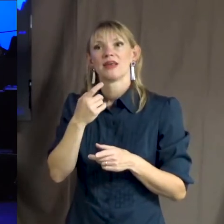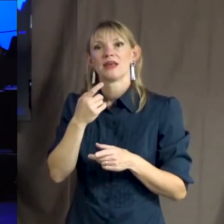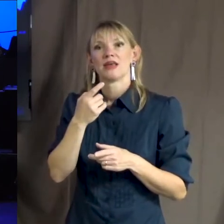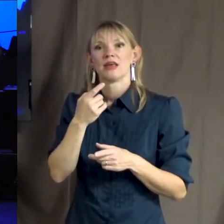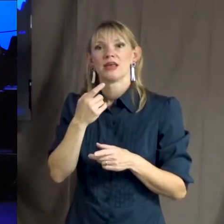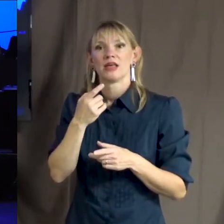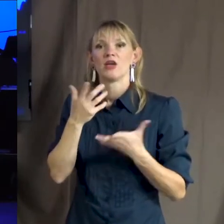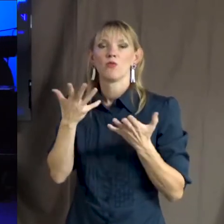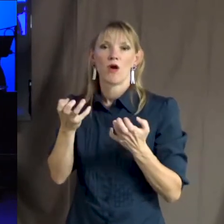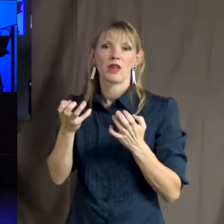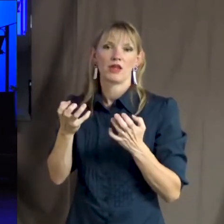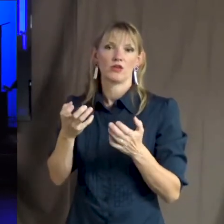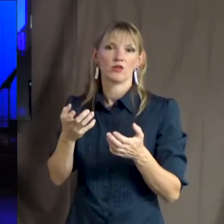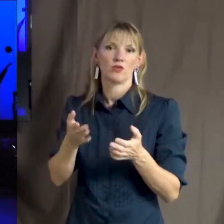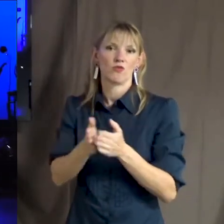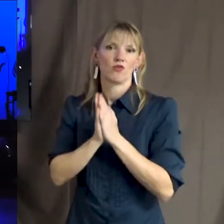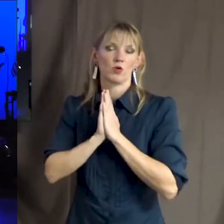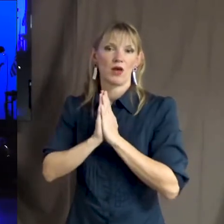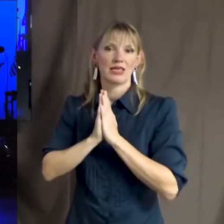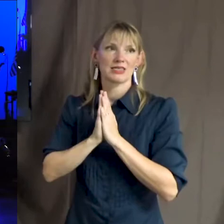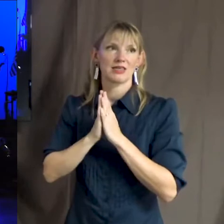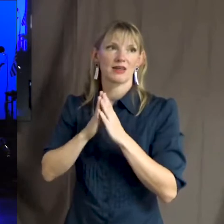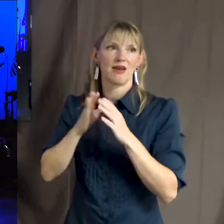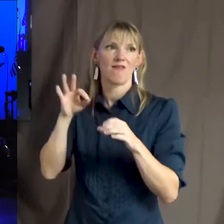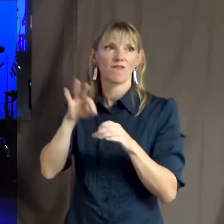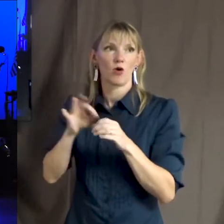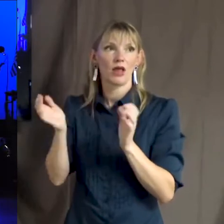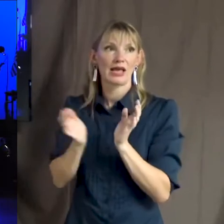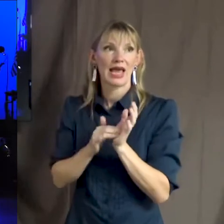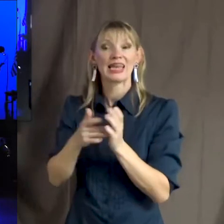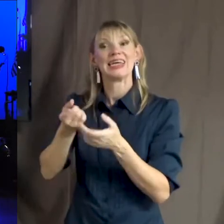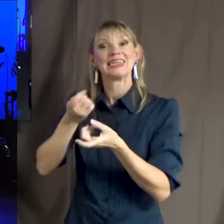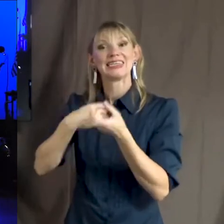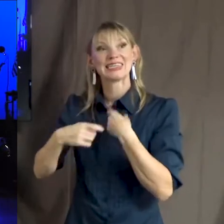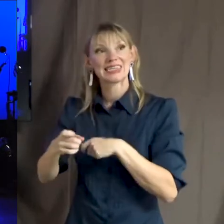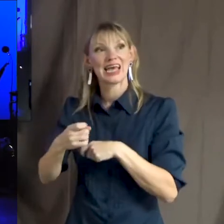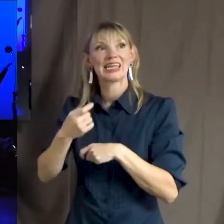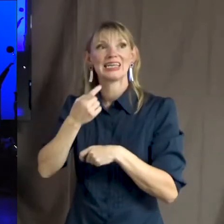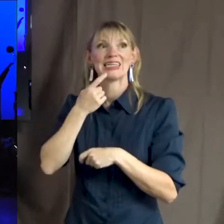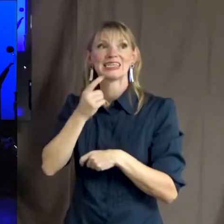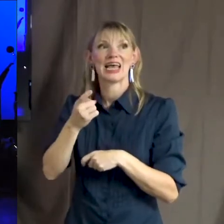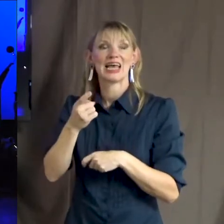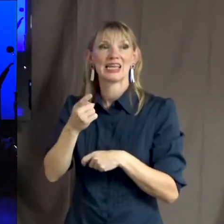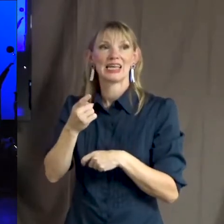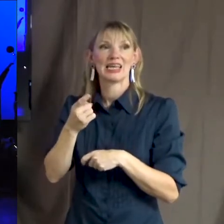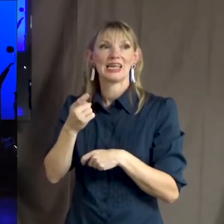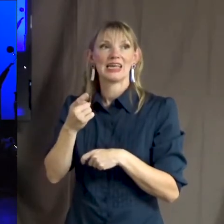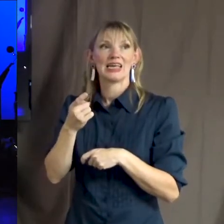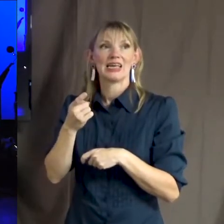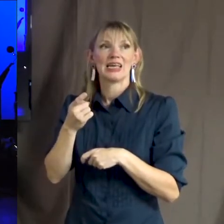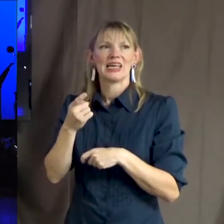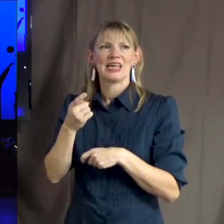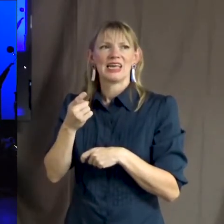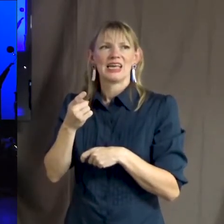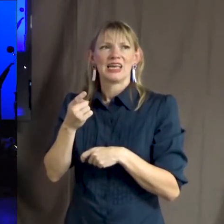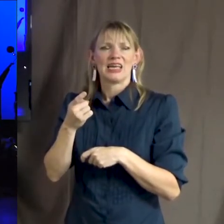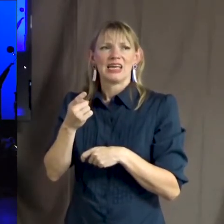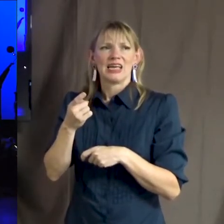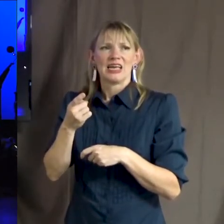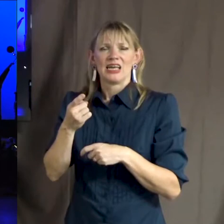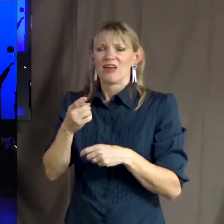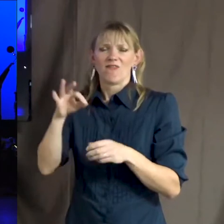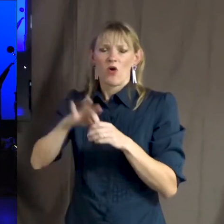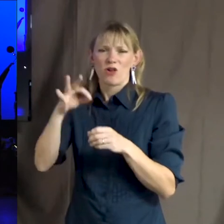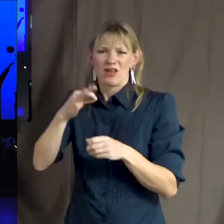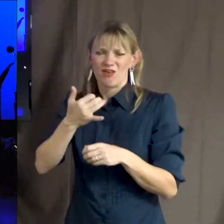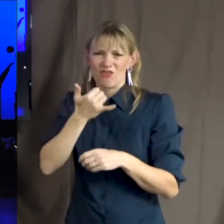for a reconsideration, which would mean they would vote over again. Again, he accidentally called for a recapitalization of the vote. Rayburn, knowing the rules, was able to make it final. One